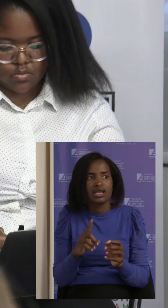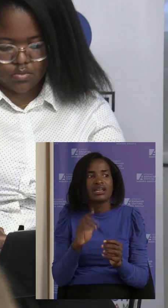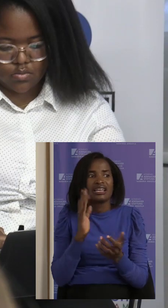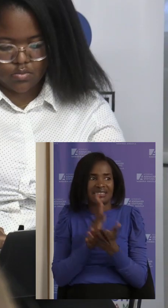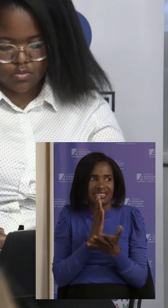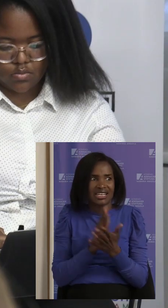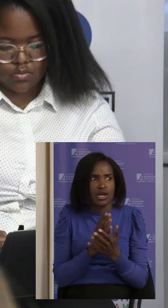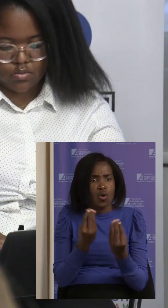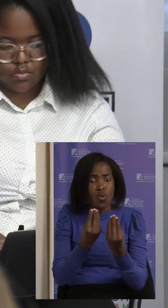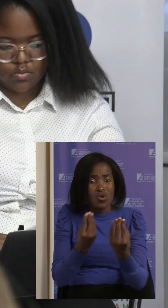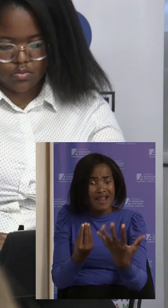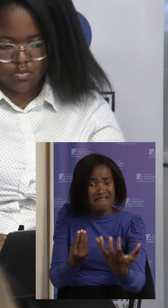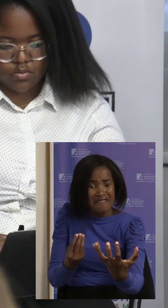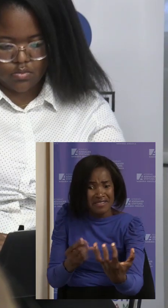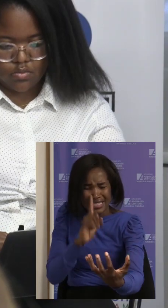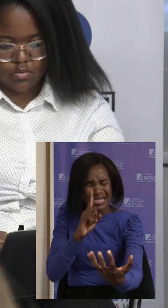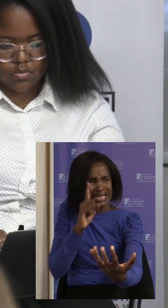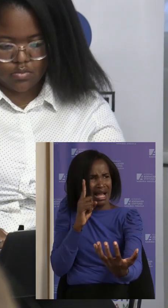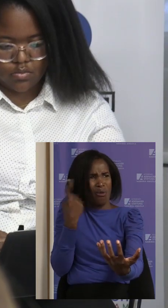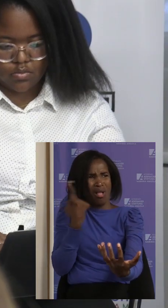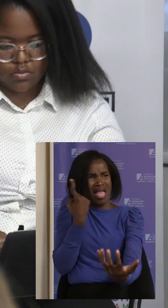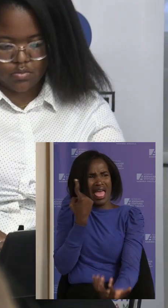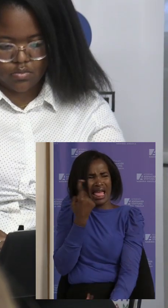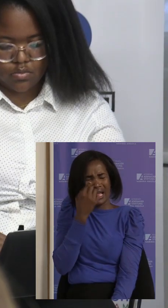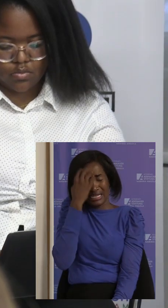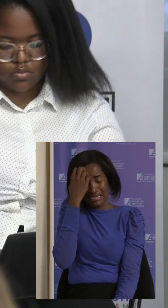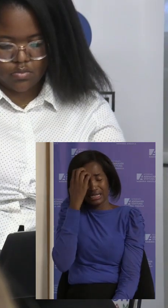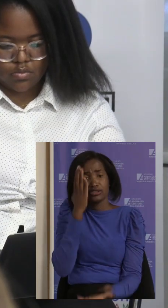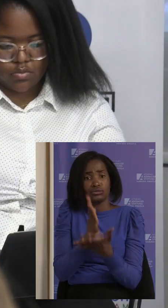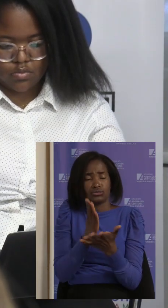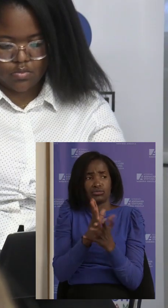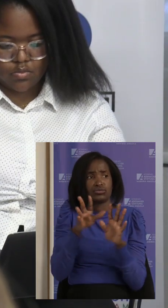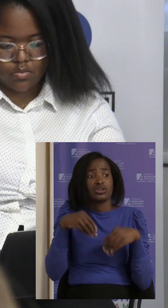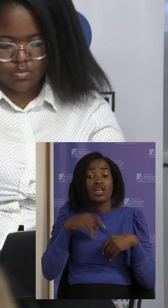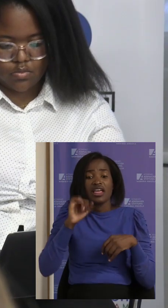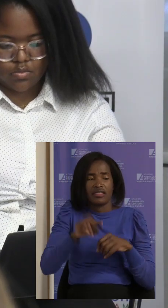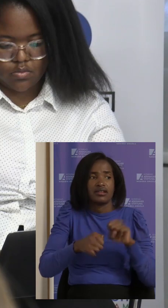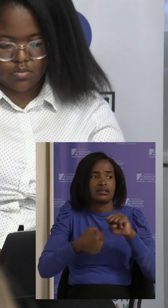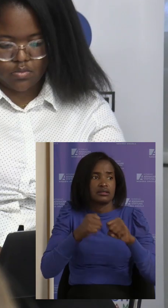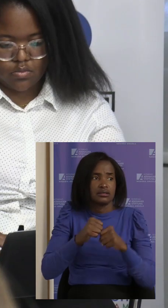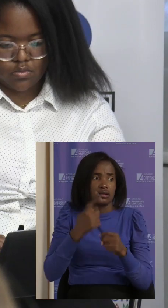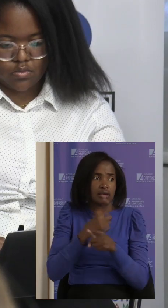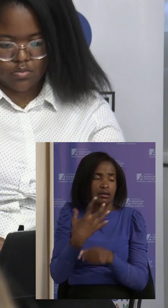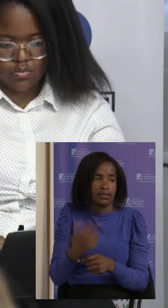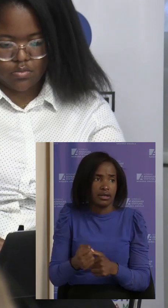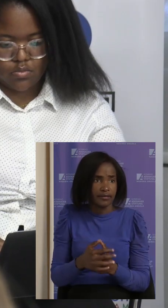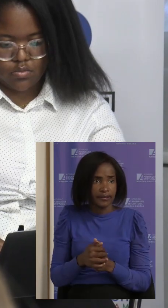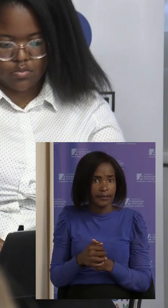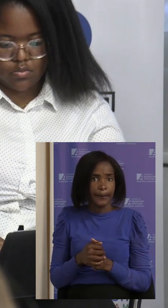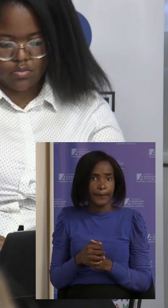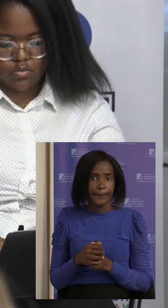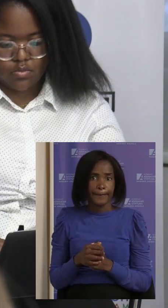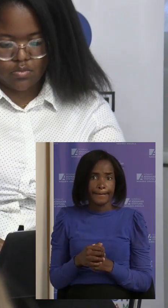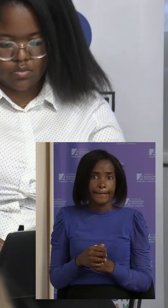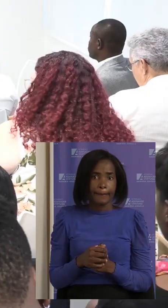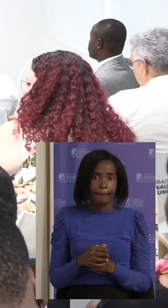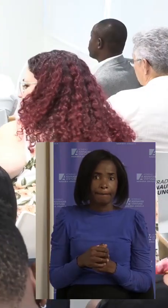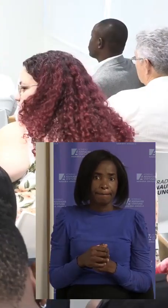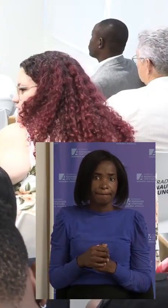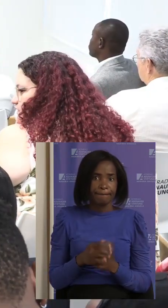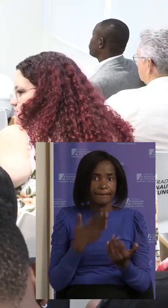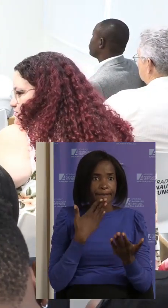fully agree. Those are the challenges we are sitting with. I think I leave it there. Thank